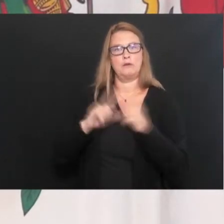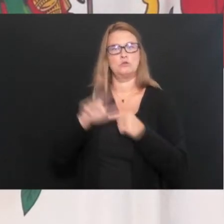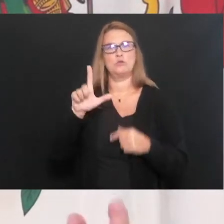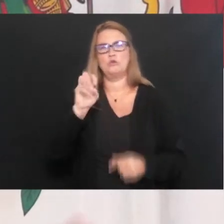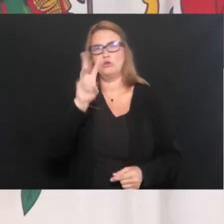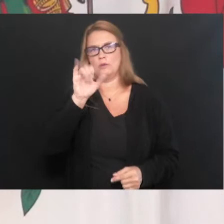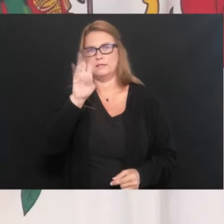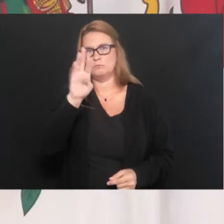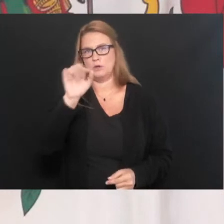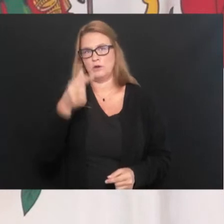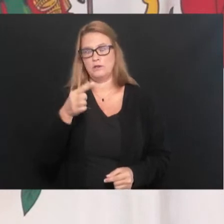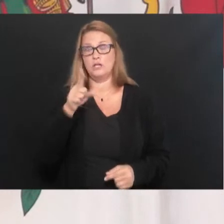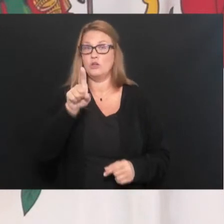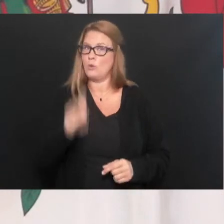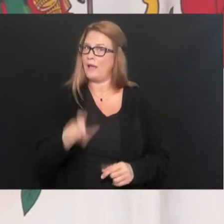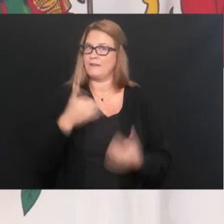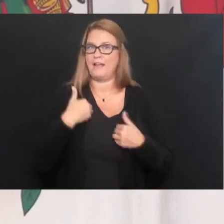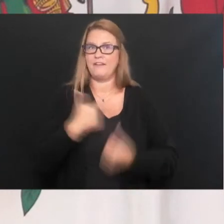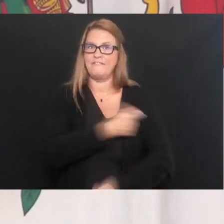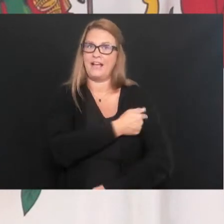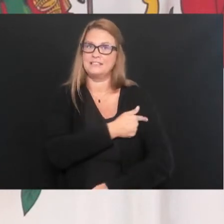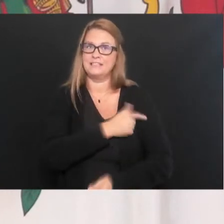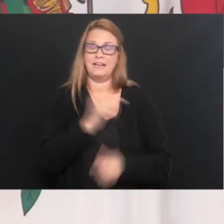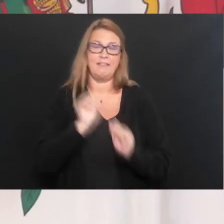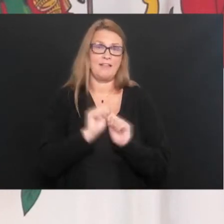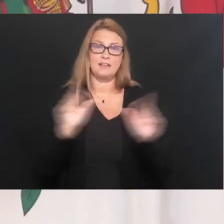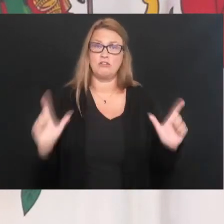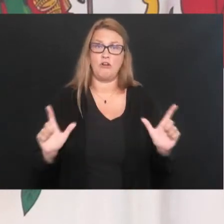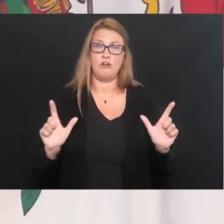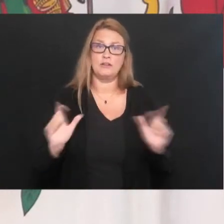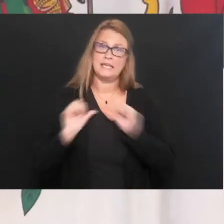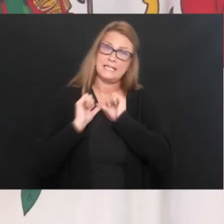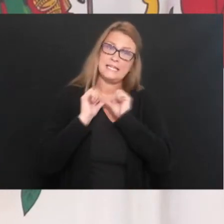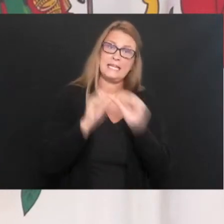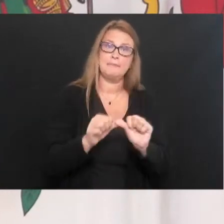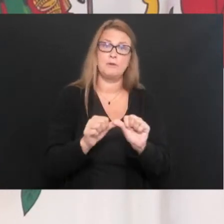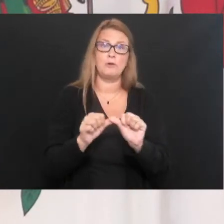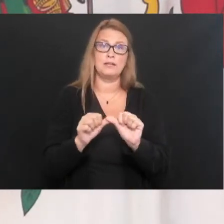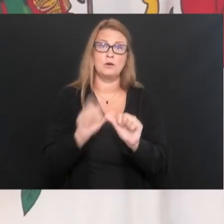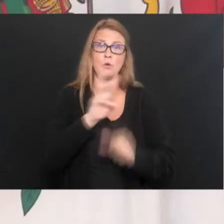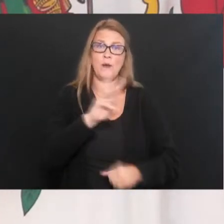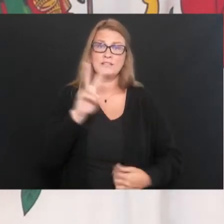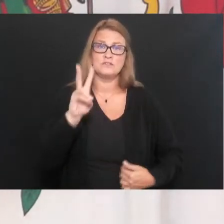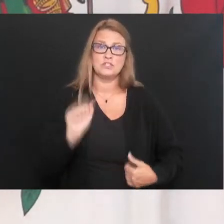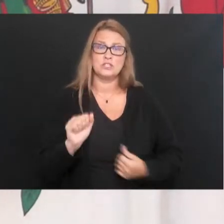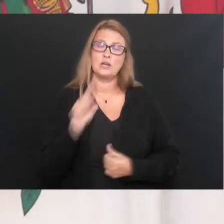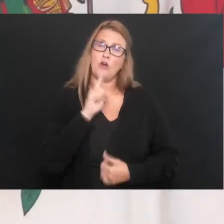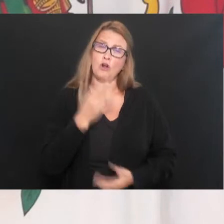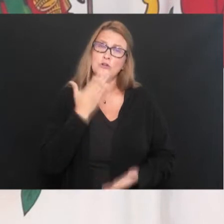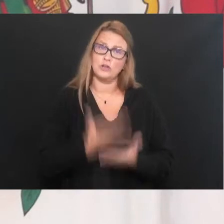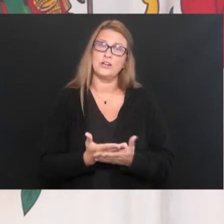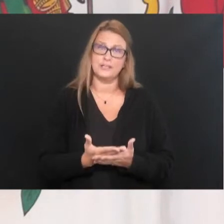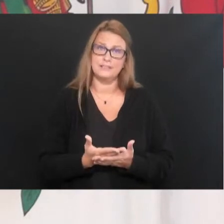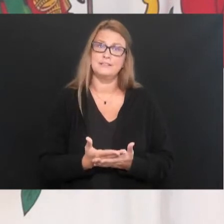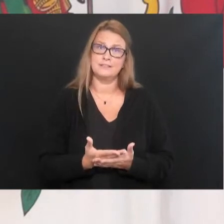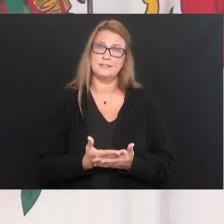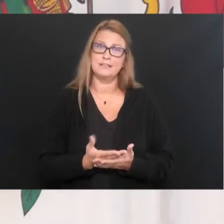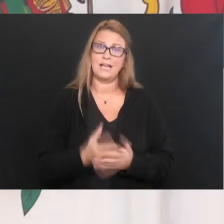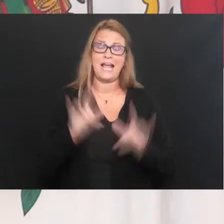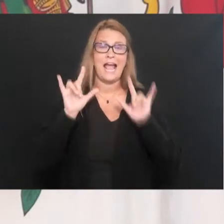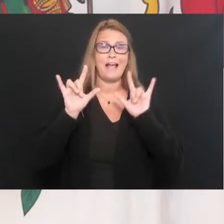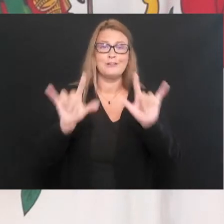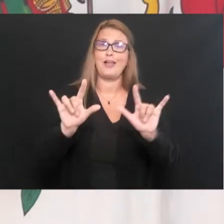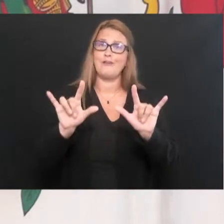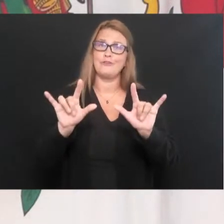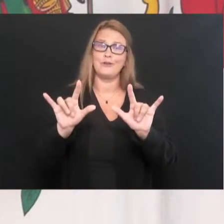We got to get vaccinated. That's all there is to it. Keep at it. West Virginia, you're really good. You're really good. And I love you